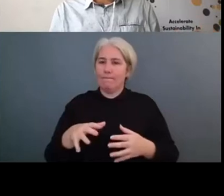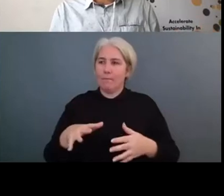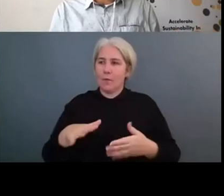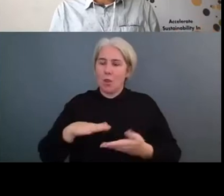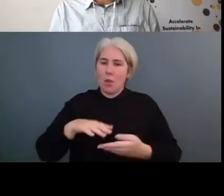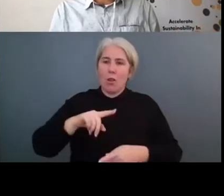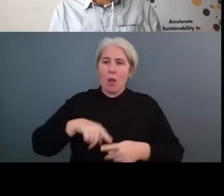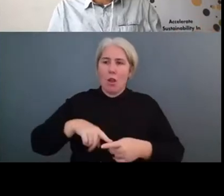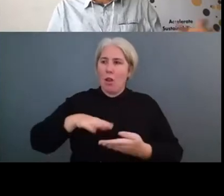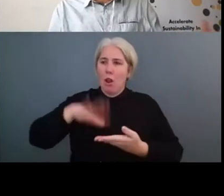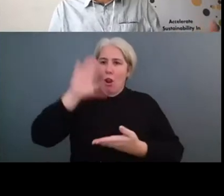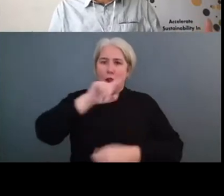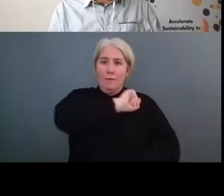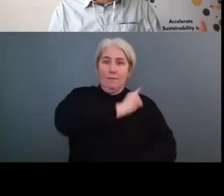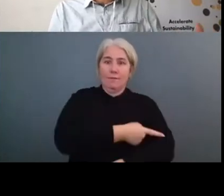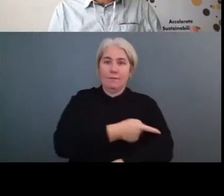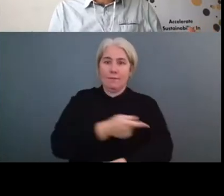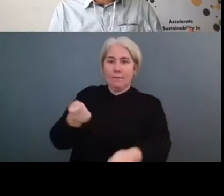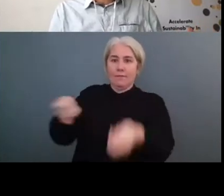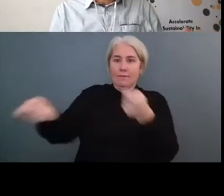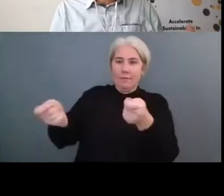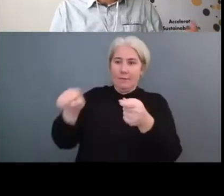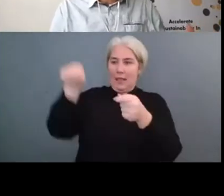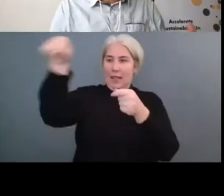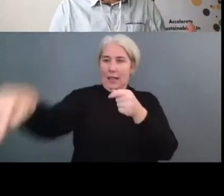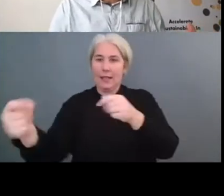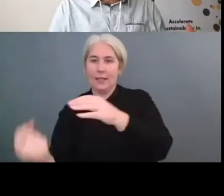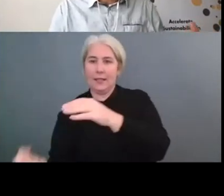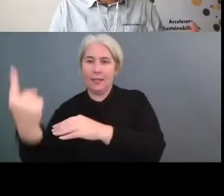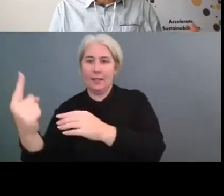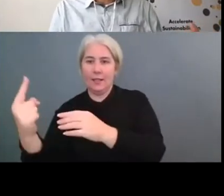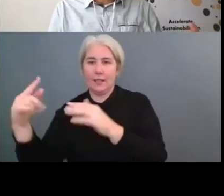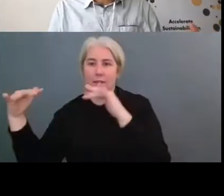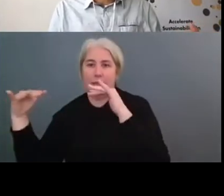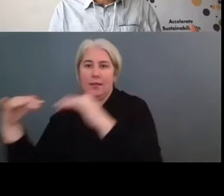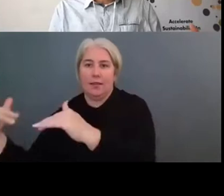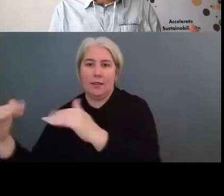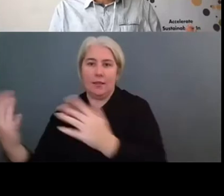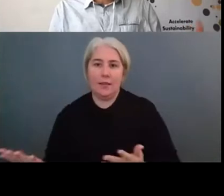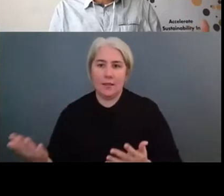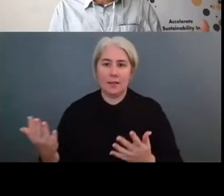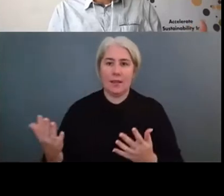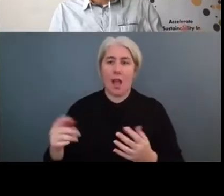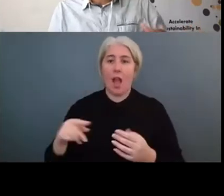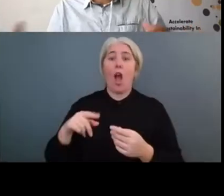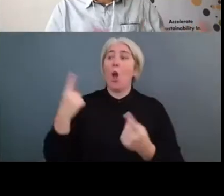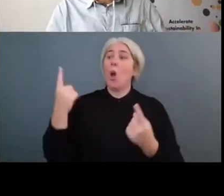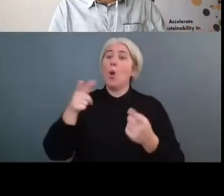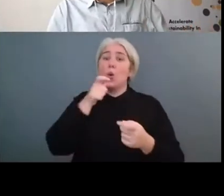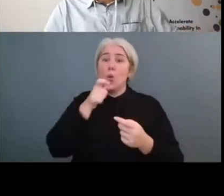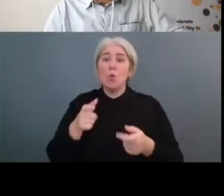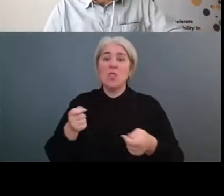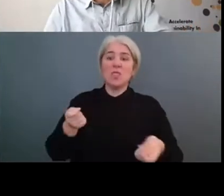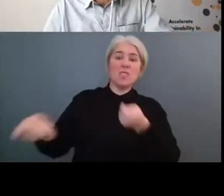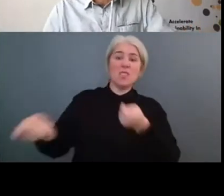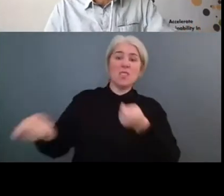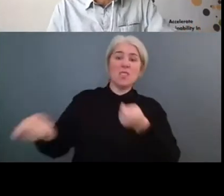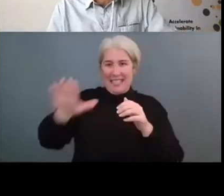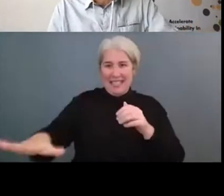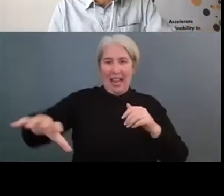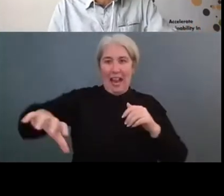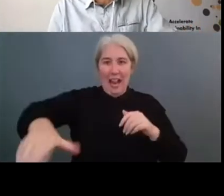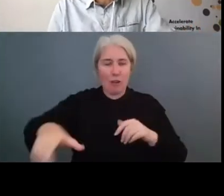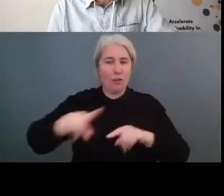difficult discussion with anyone who's going to challenge you on this if you don't know the numbers. So I think it comes back again to, you need to do